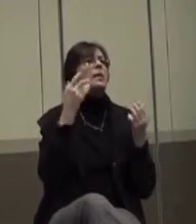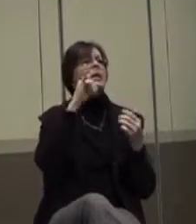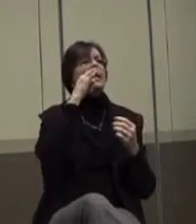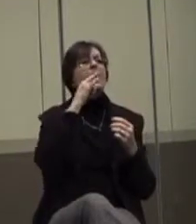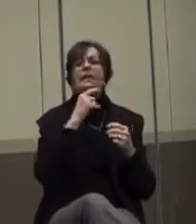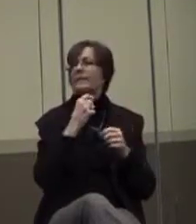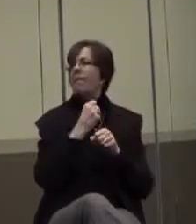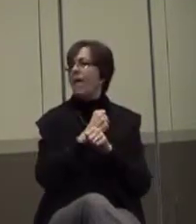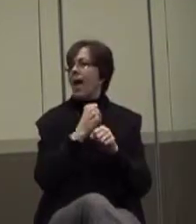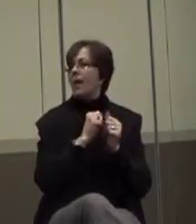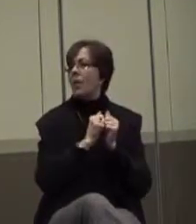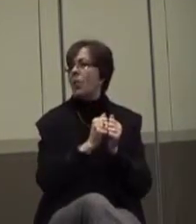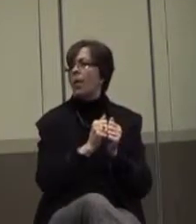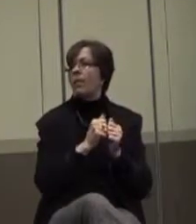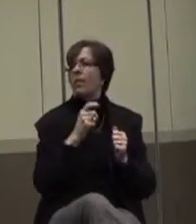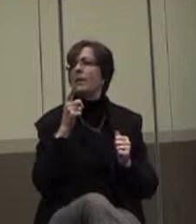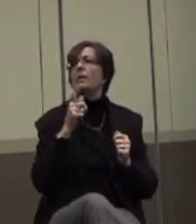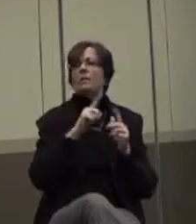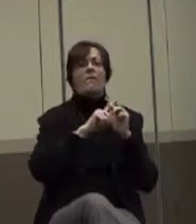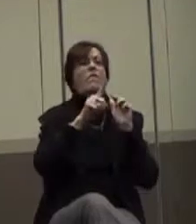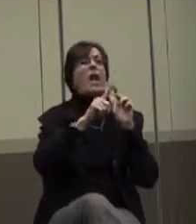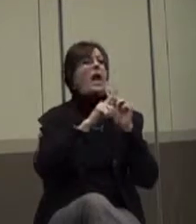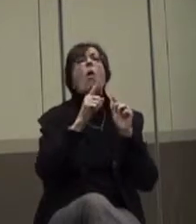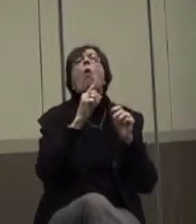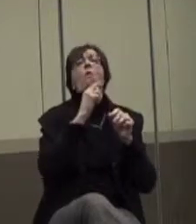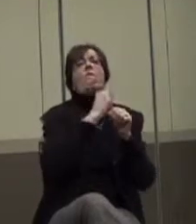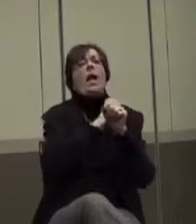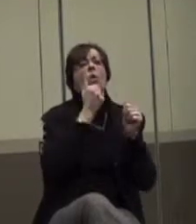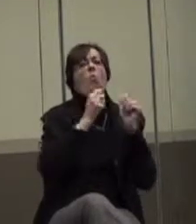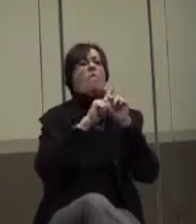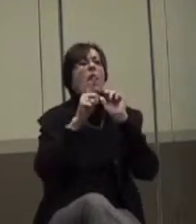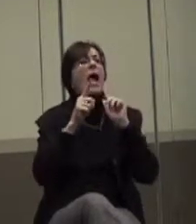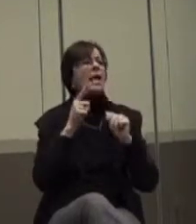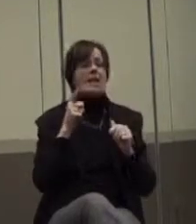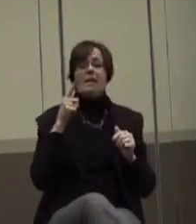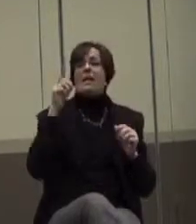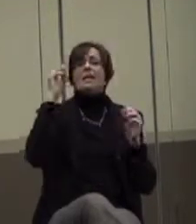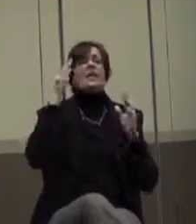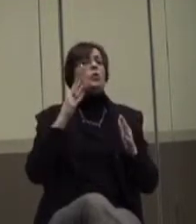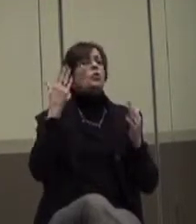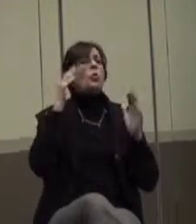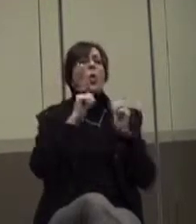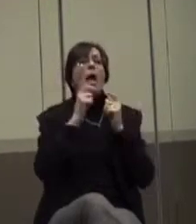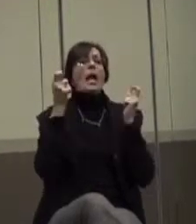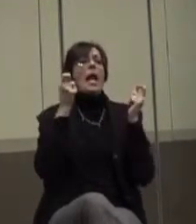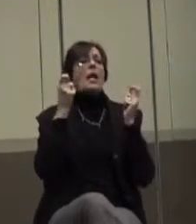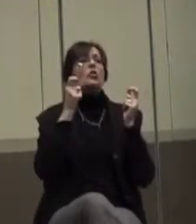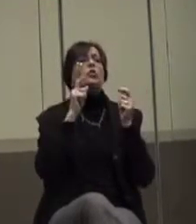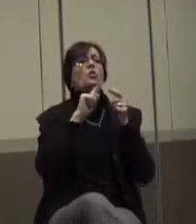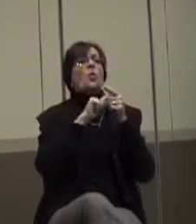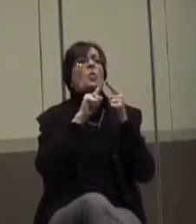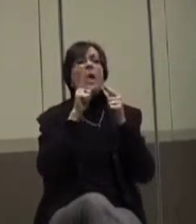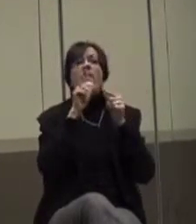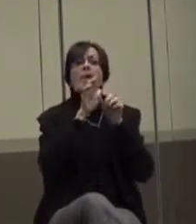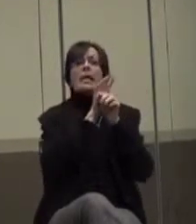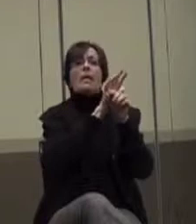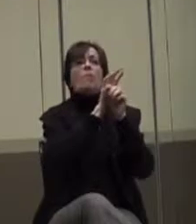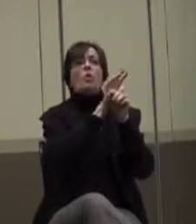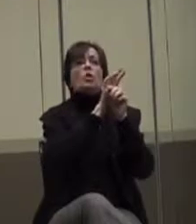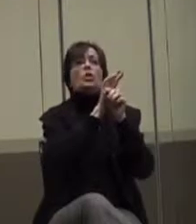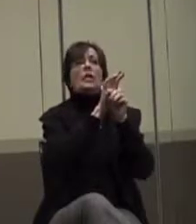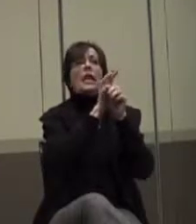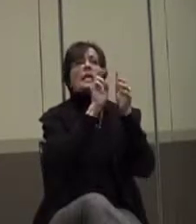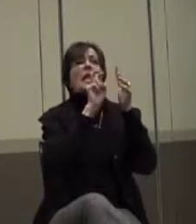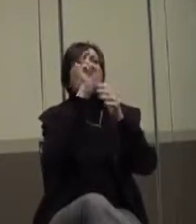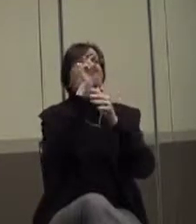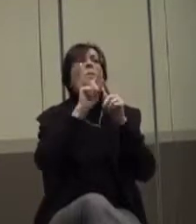flight. It's unbelievable because teachers don't know how to handle that anxiety at this level. So they push the kid until the kid gets to this level, and they have nothing to